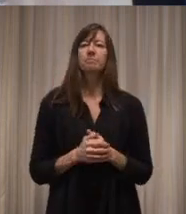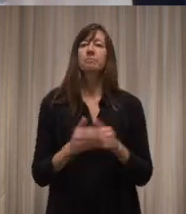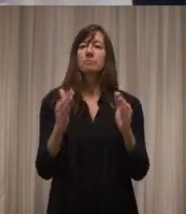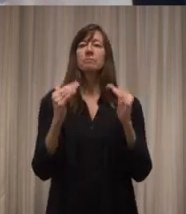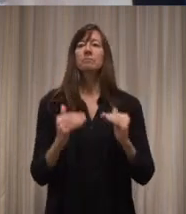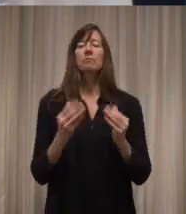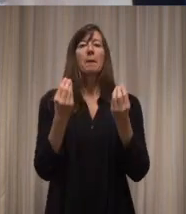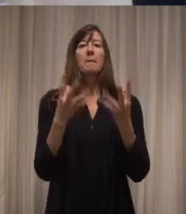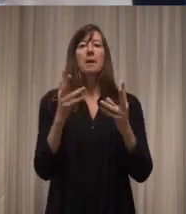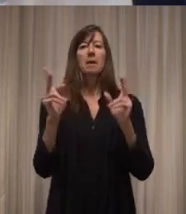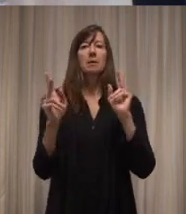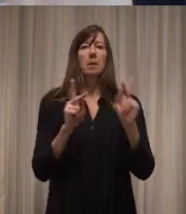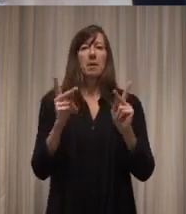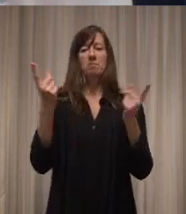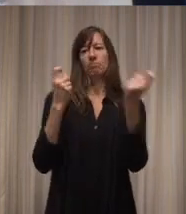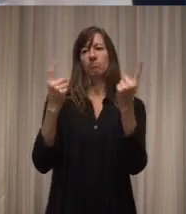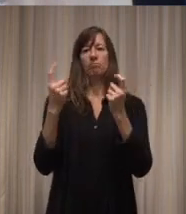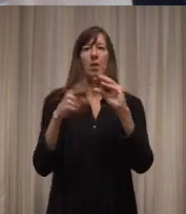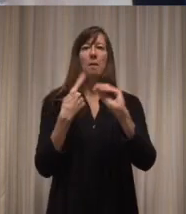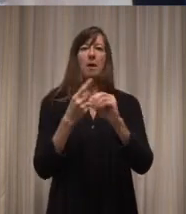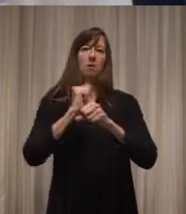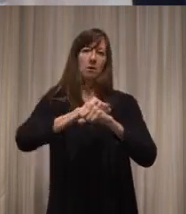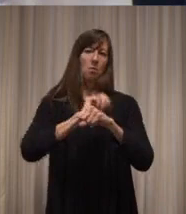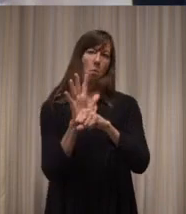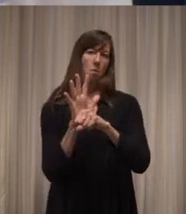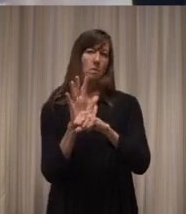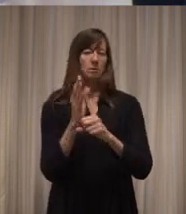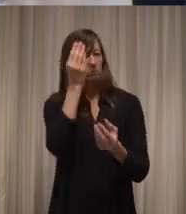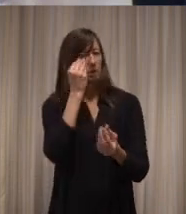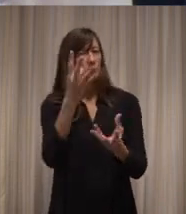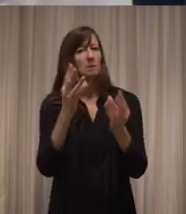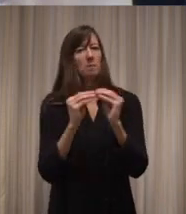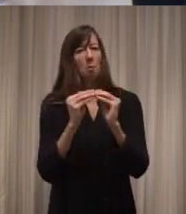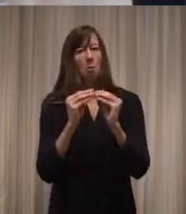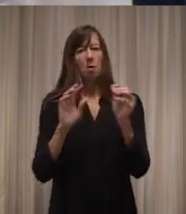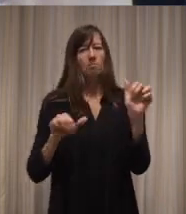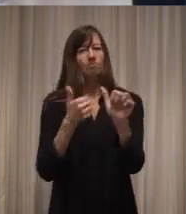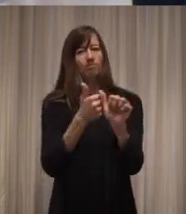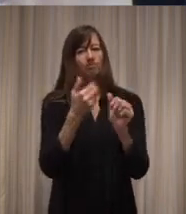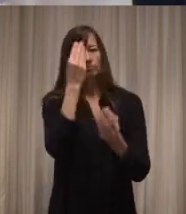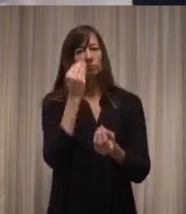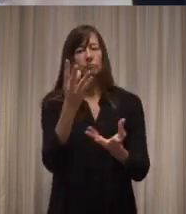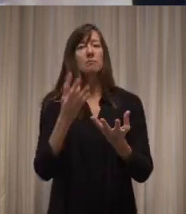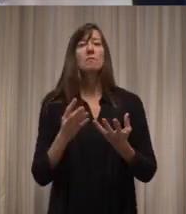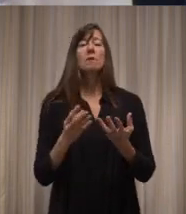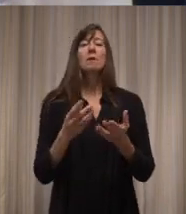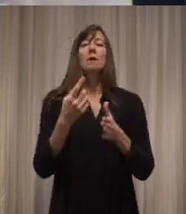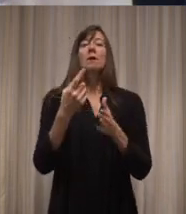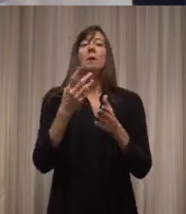questions in terms of what restrictions might be coming. I know,